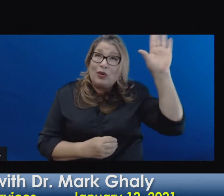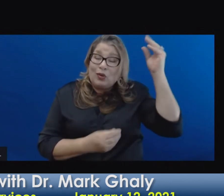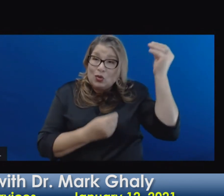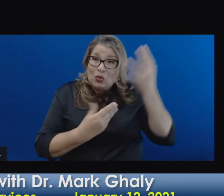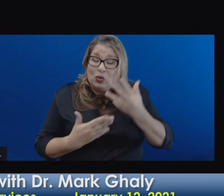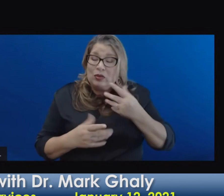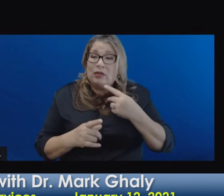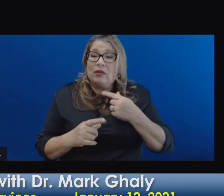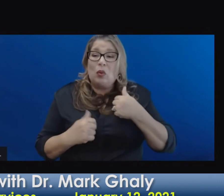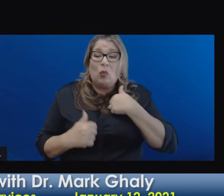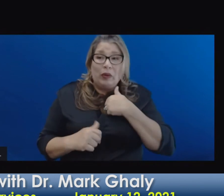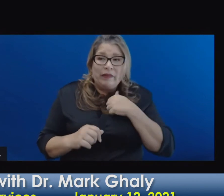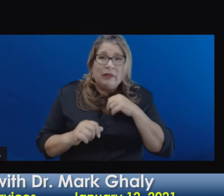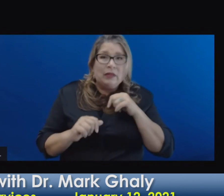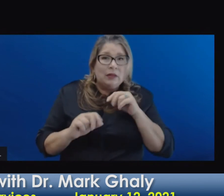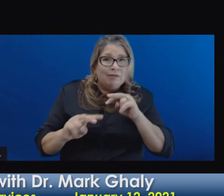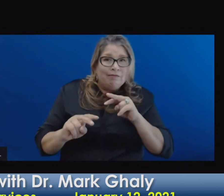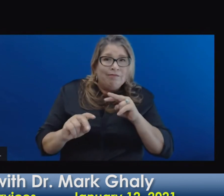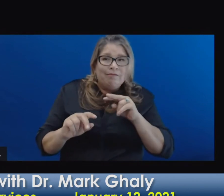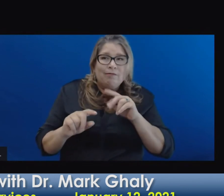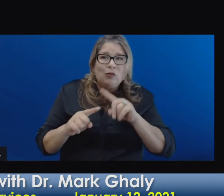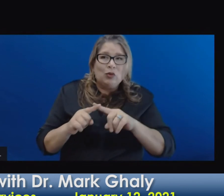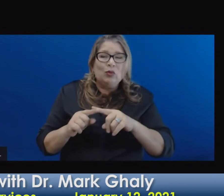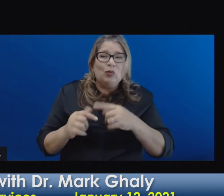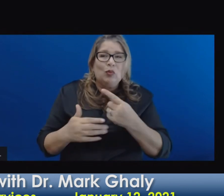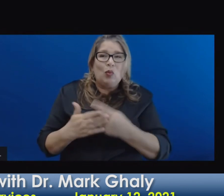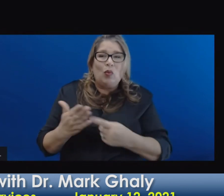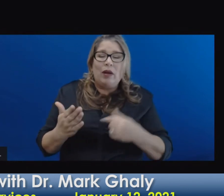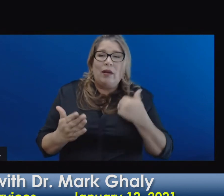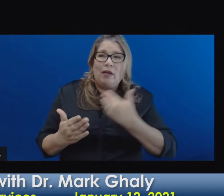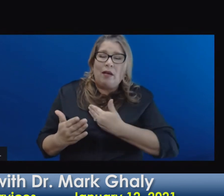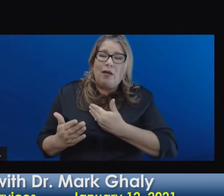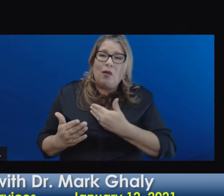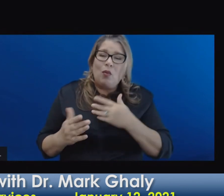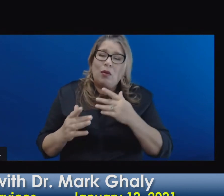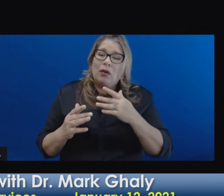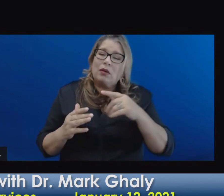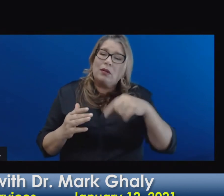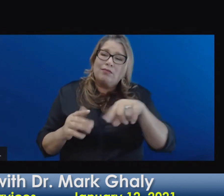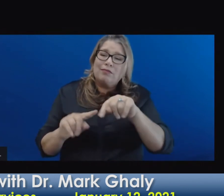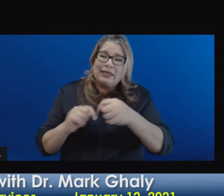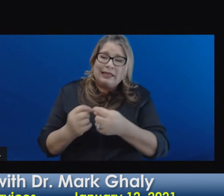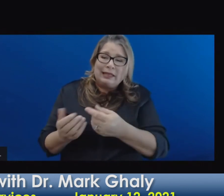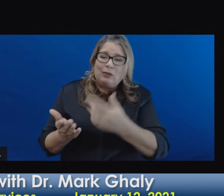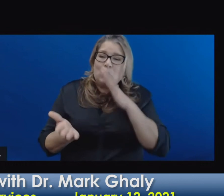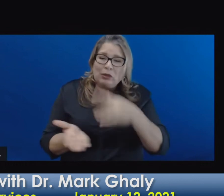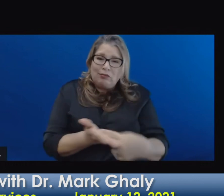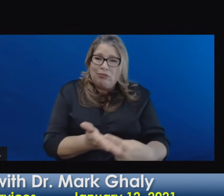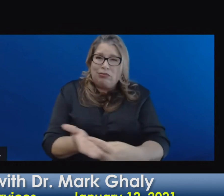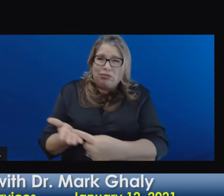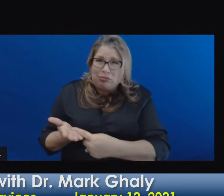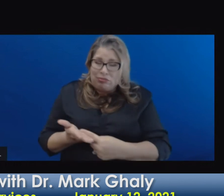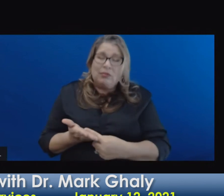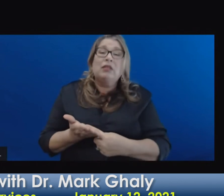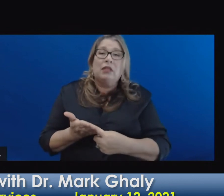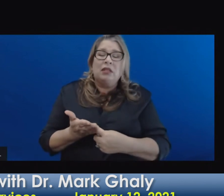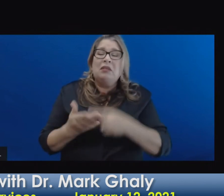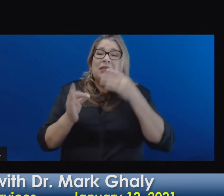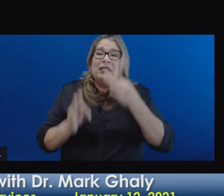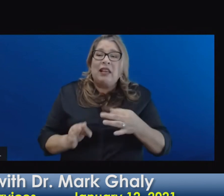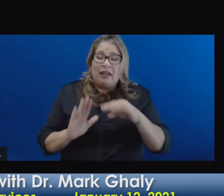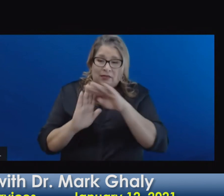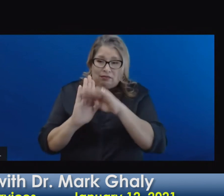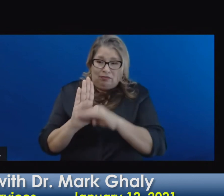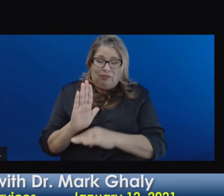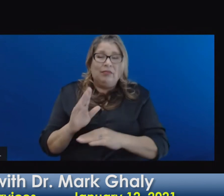the real work that our teams at the state level, updating you very soon on how that will impact our own prioritization.